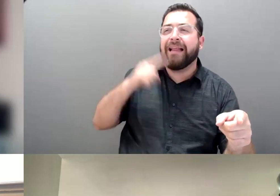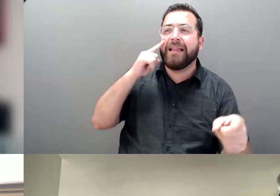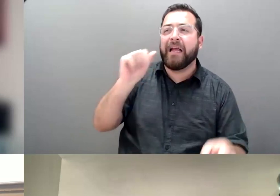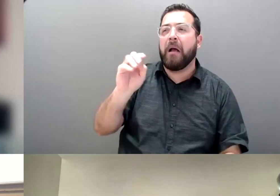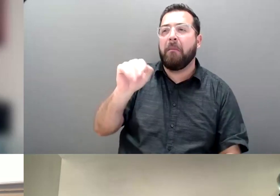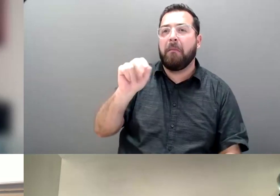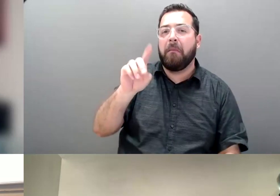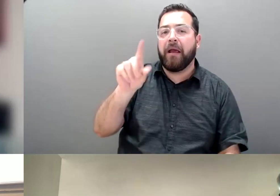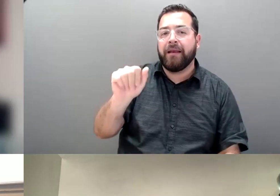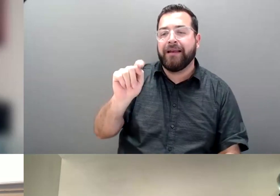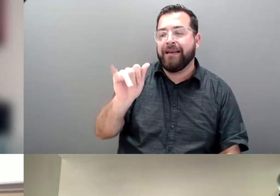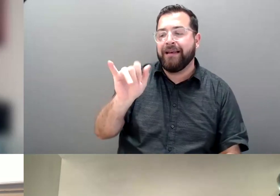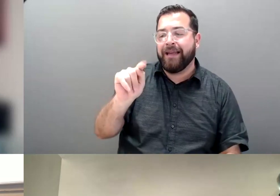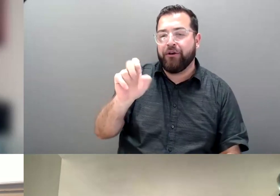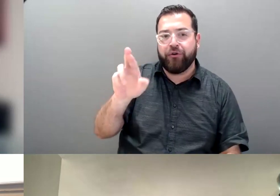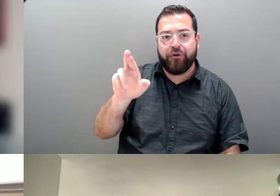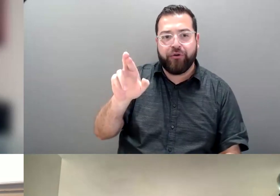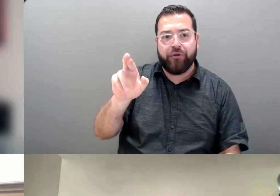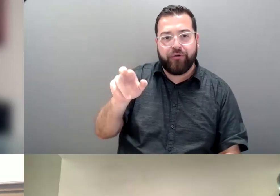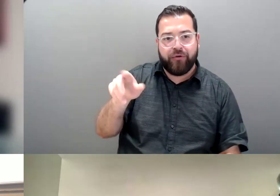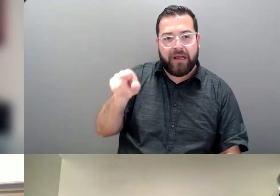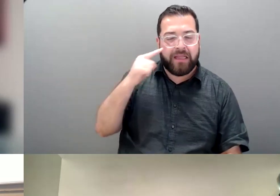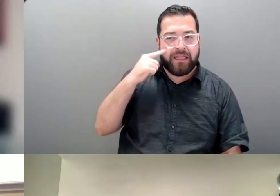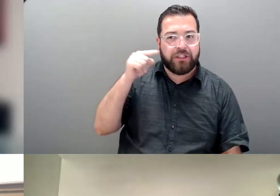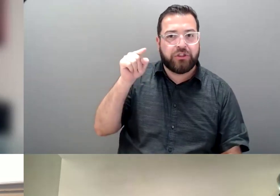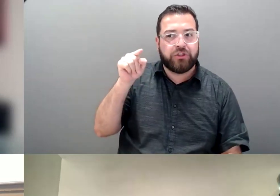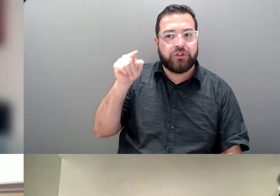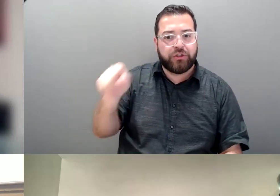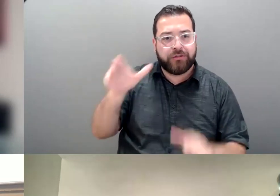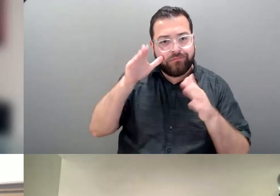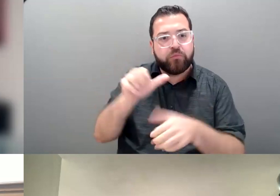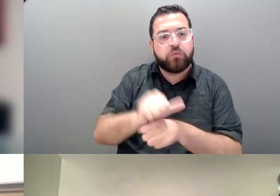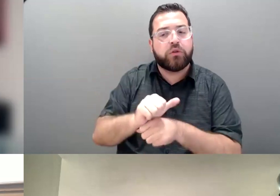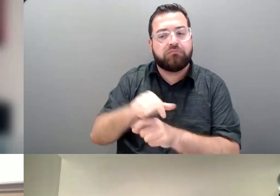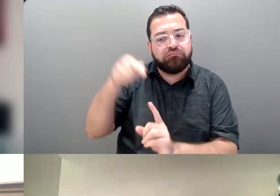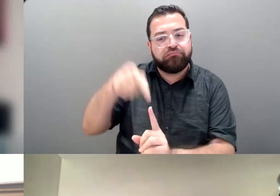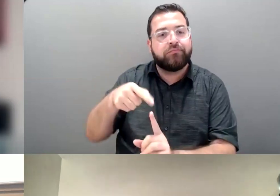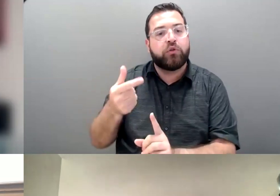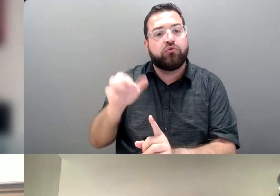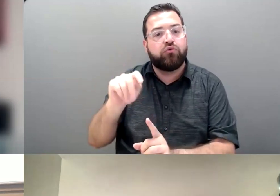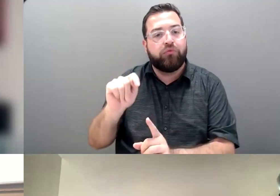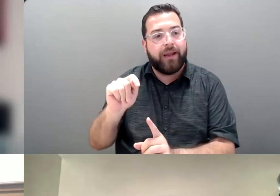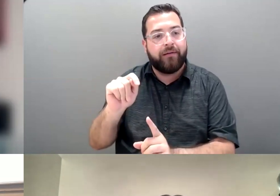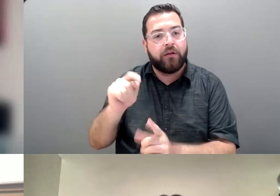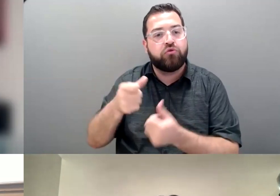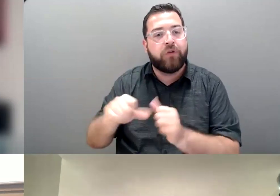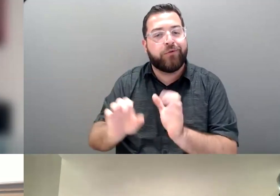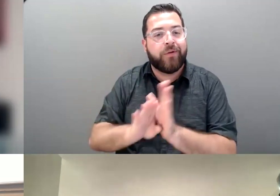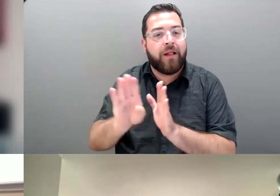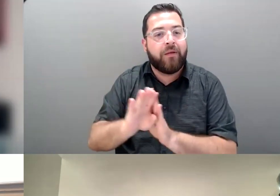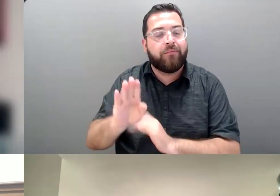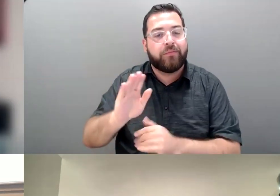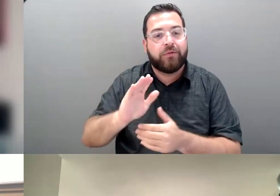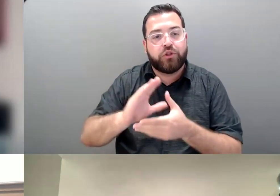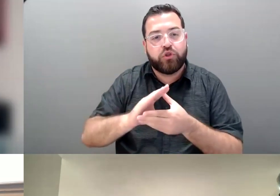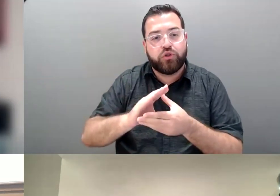I got your name Yeah, from her. yeah, I yeah, think she's working on, or she worked on one grant that is building chatbots, I think. So I don't know yeah,